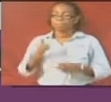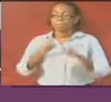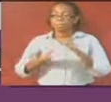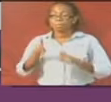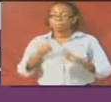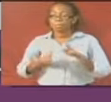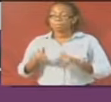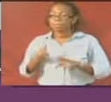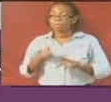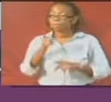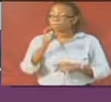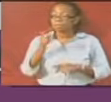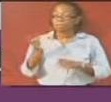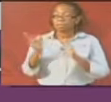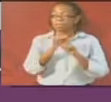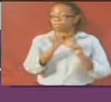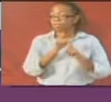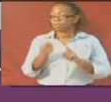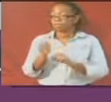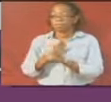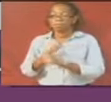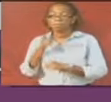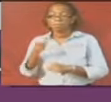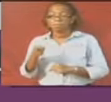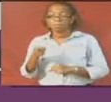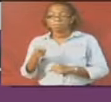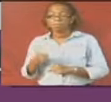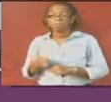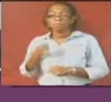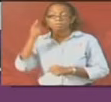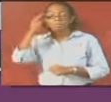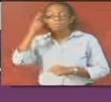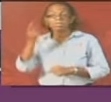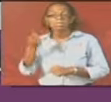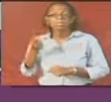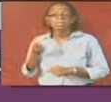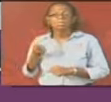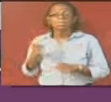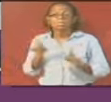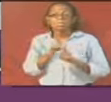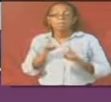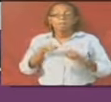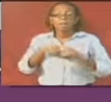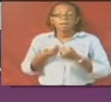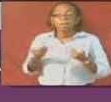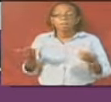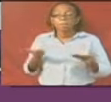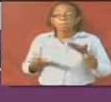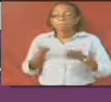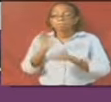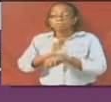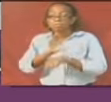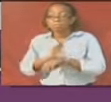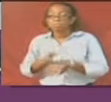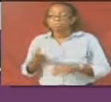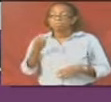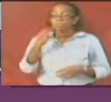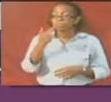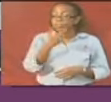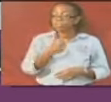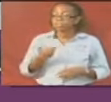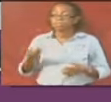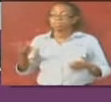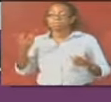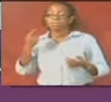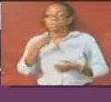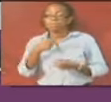restaurants, cinemas, religious institutions, performance spaces, etc.? And is there a way for the public or the media to be able to